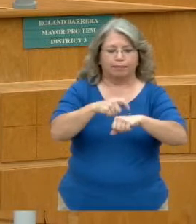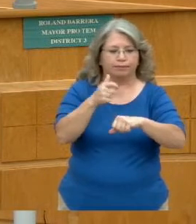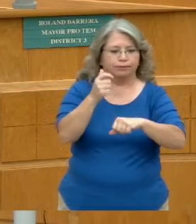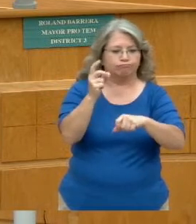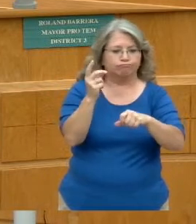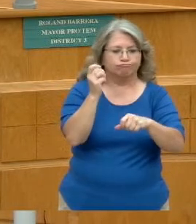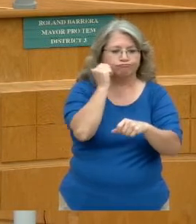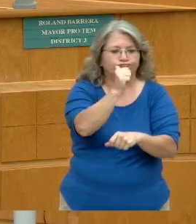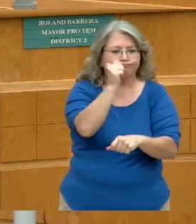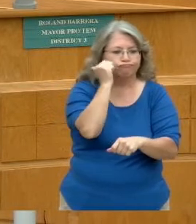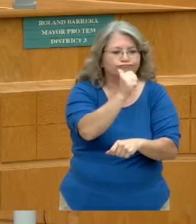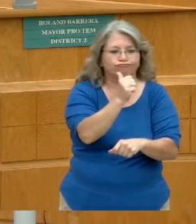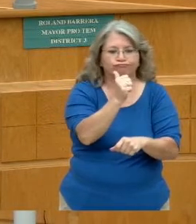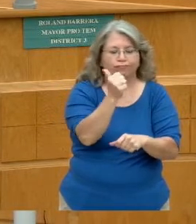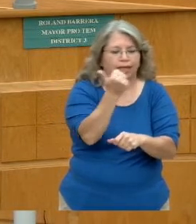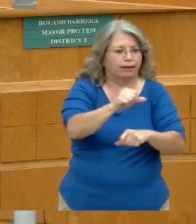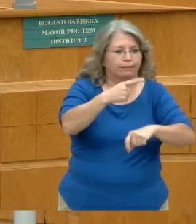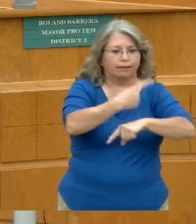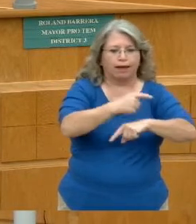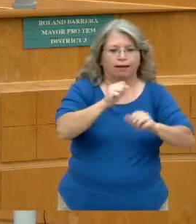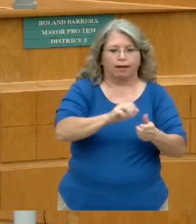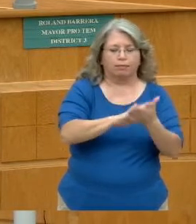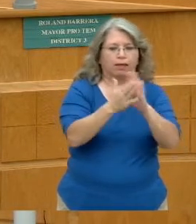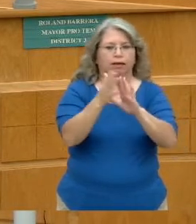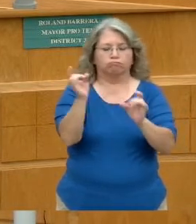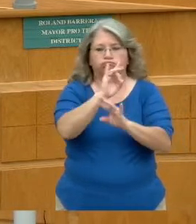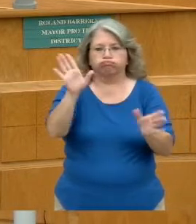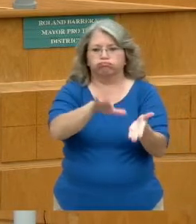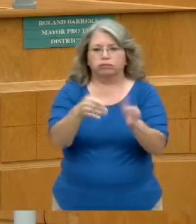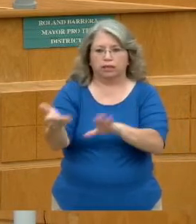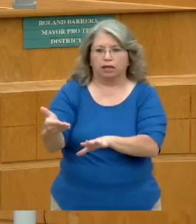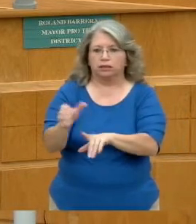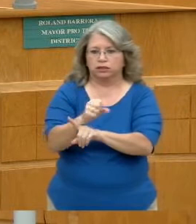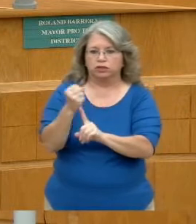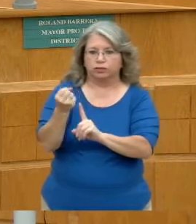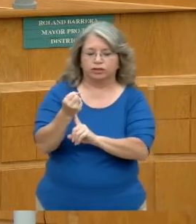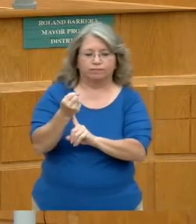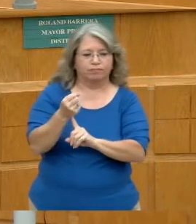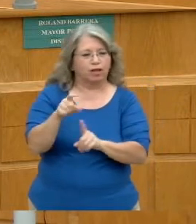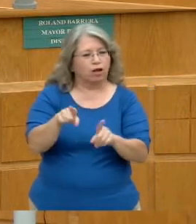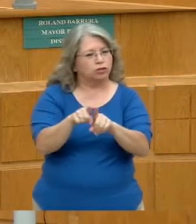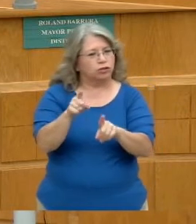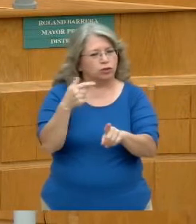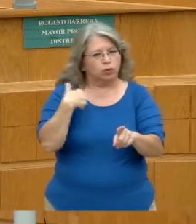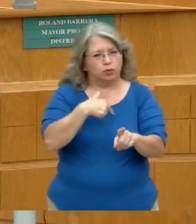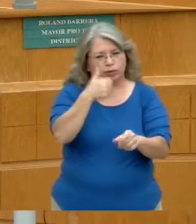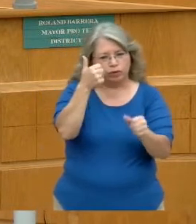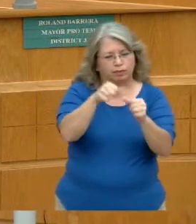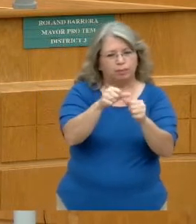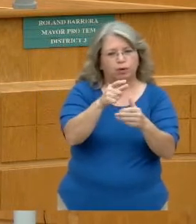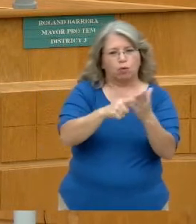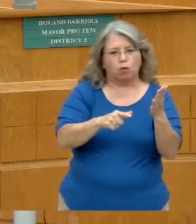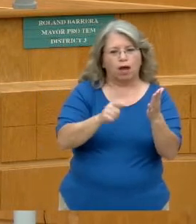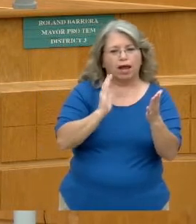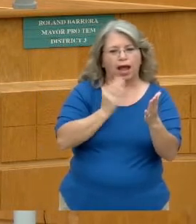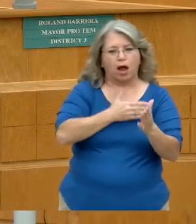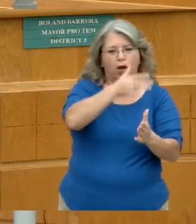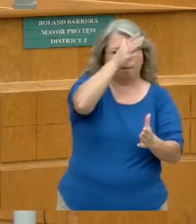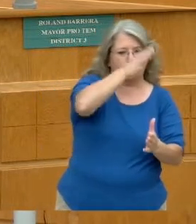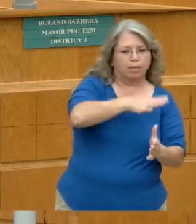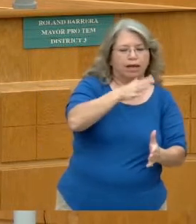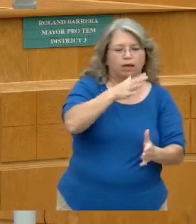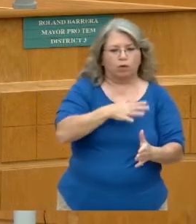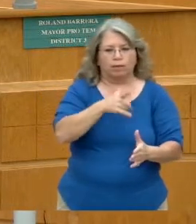it is also a reminder of what our men and women in security and law enforcement and uniform face every